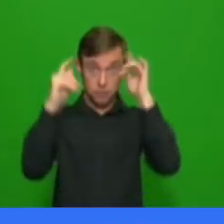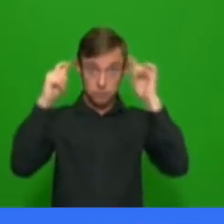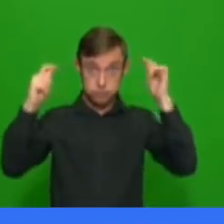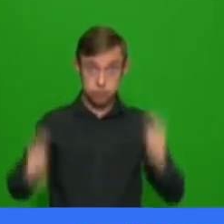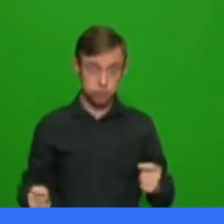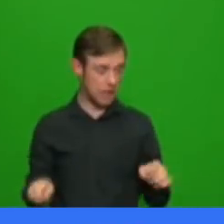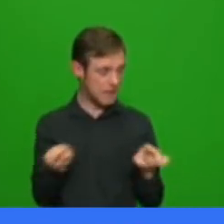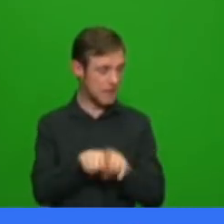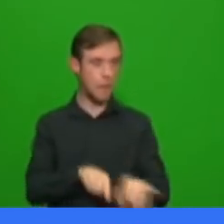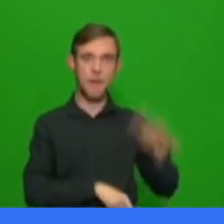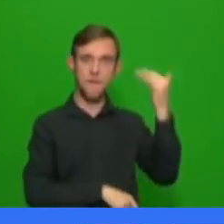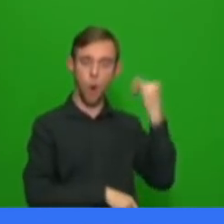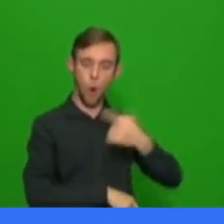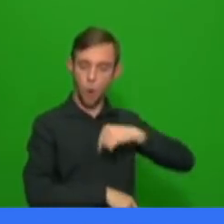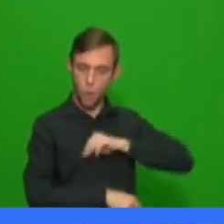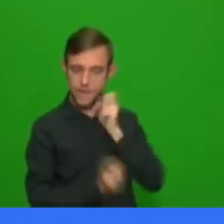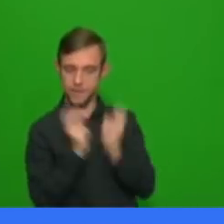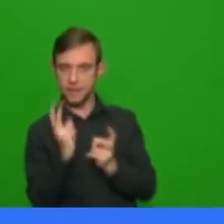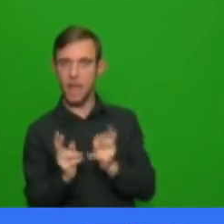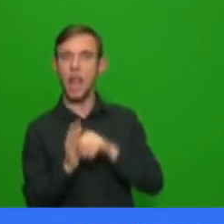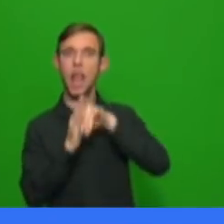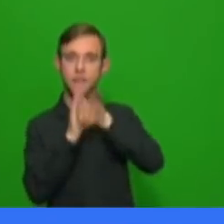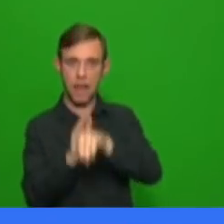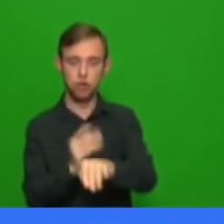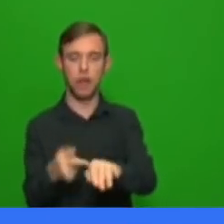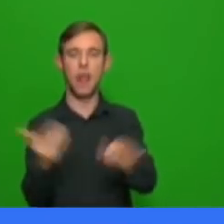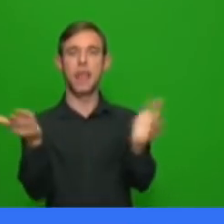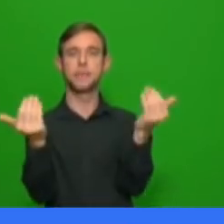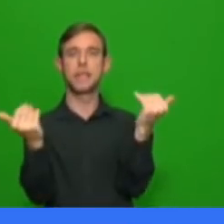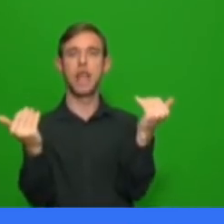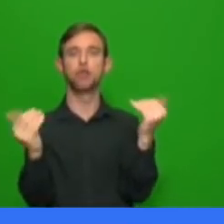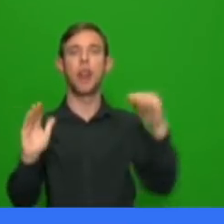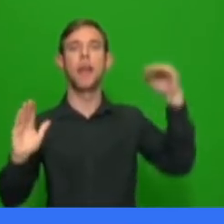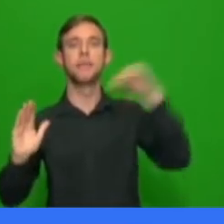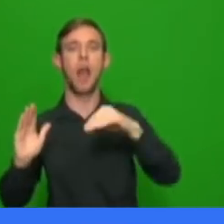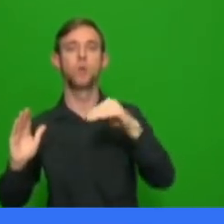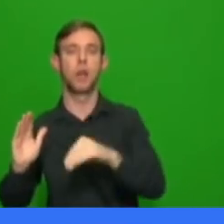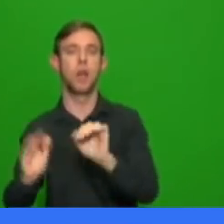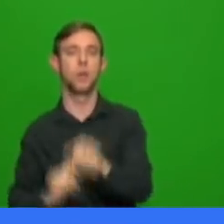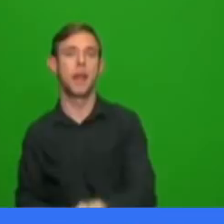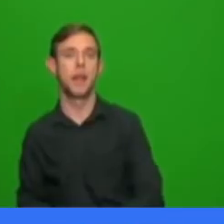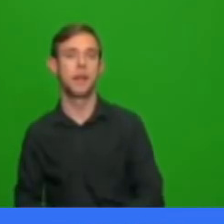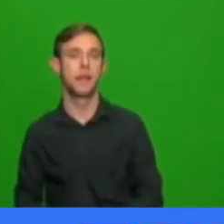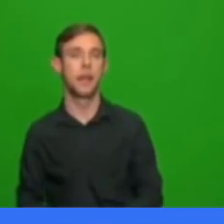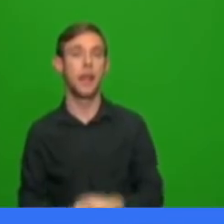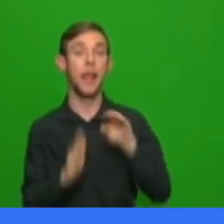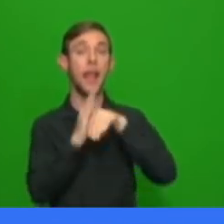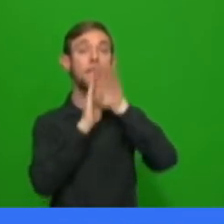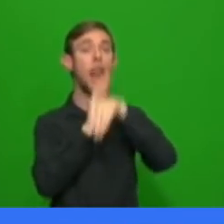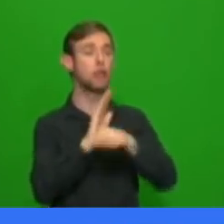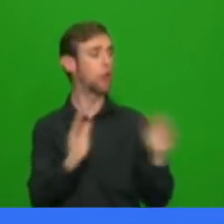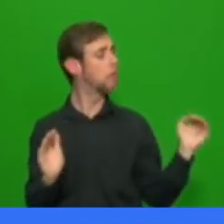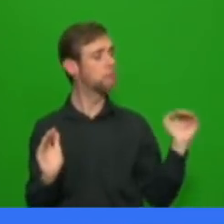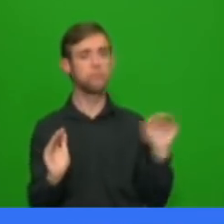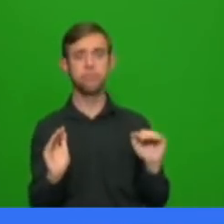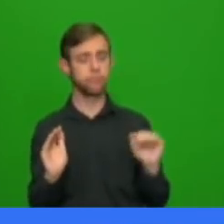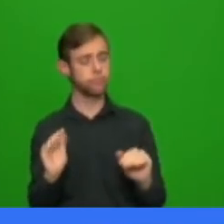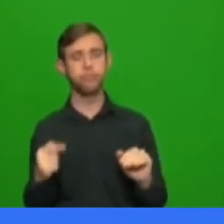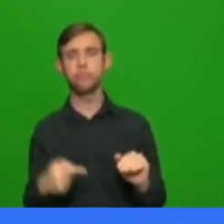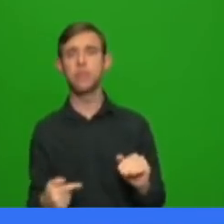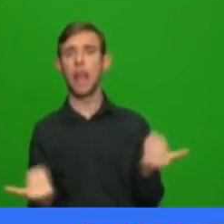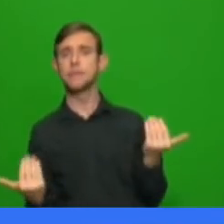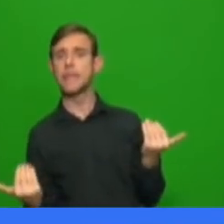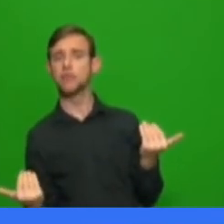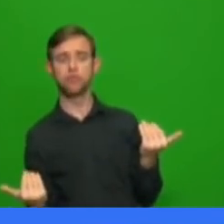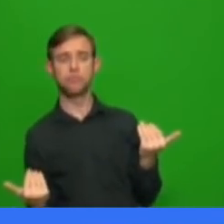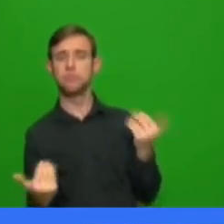in the past, we should see inflation expectations come down. Inflation expectations have been coming down,